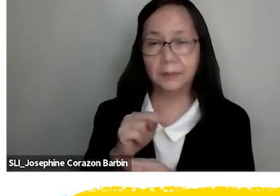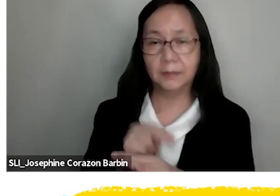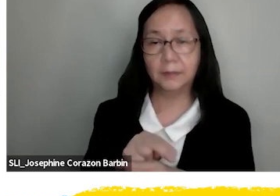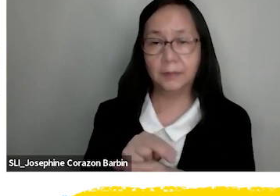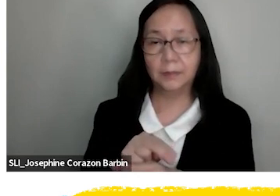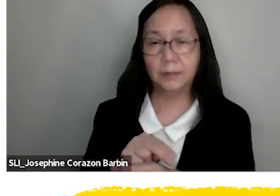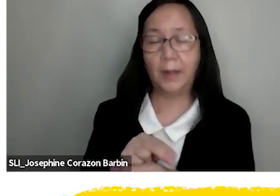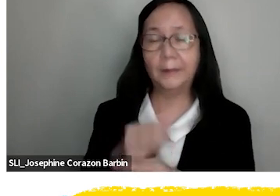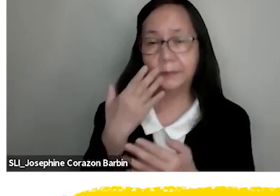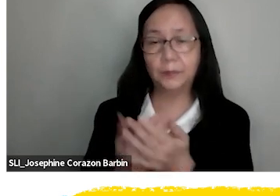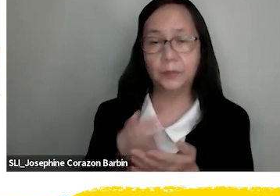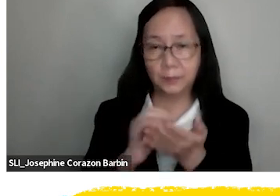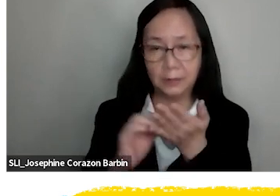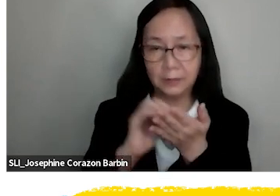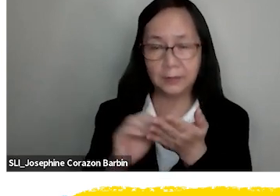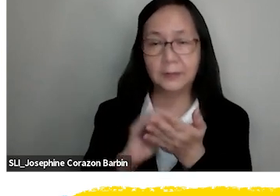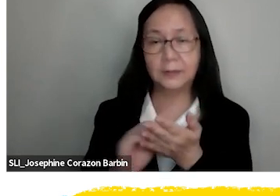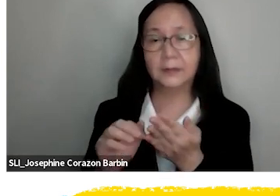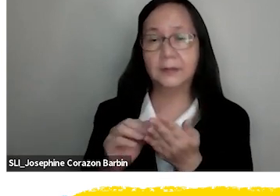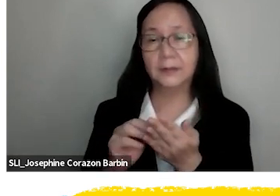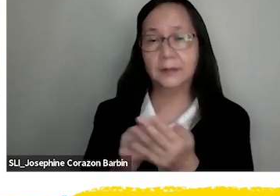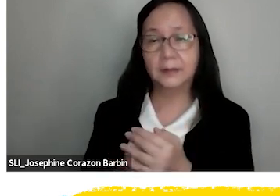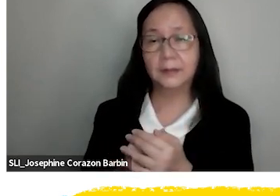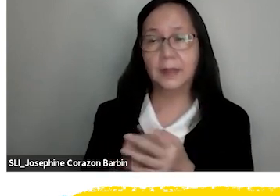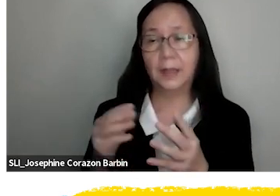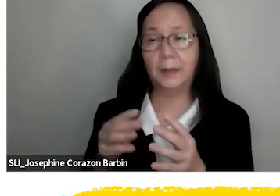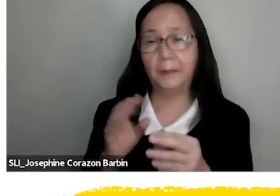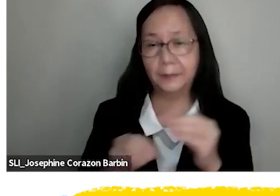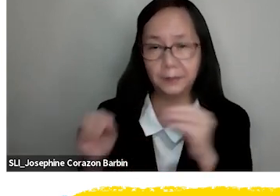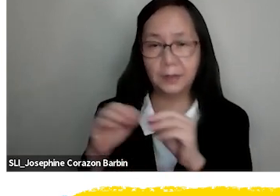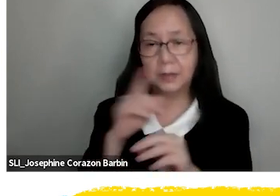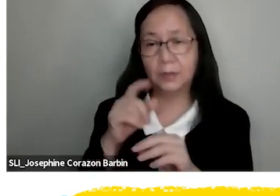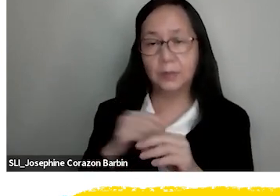good practice, to put it, blend it in their own system.